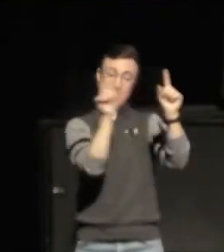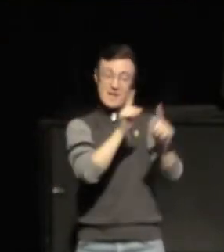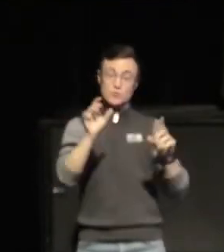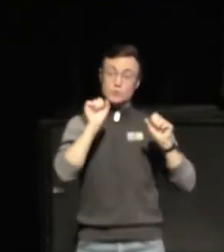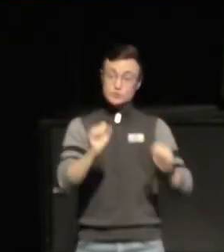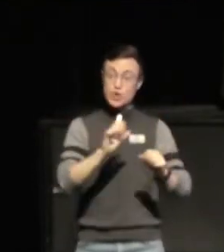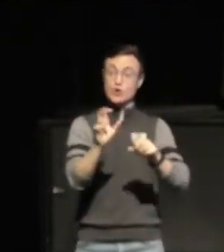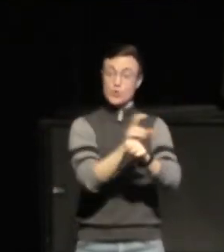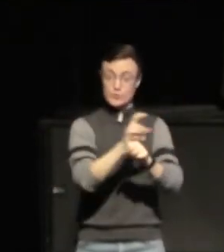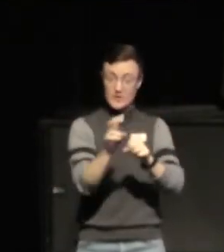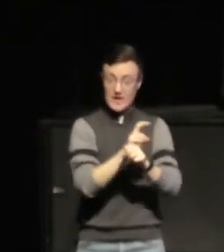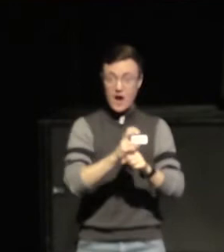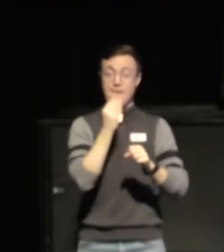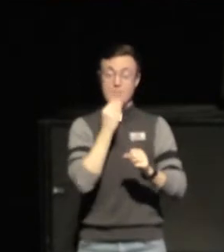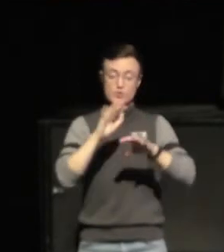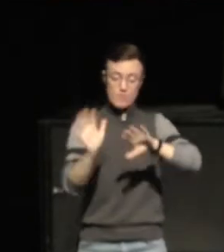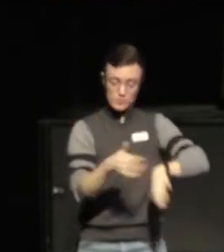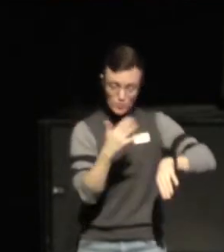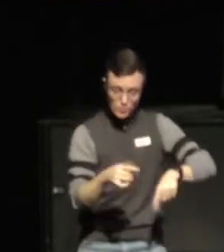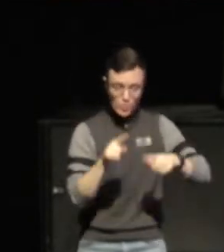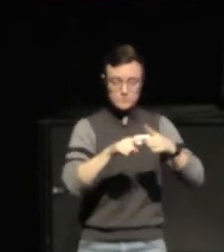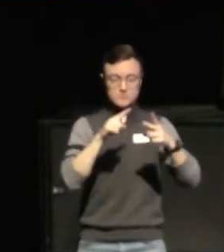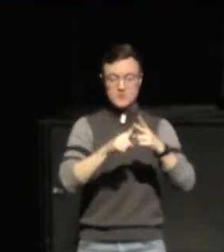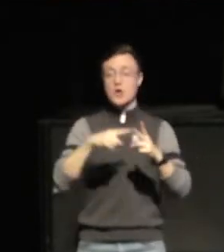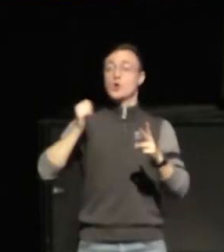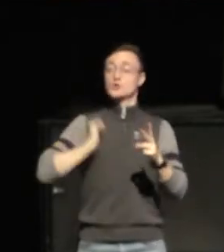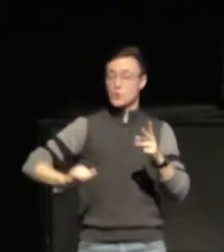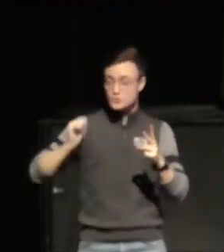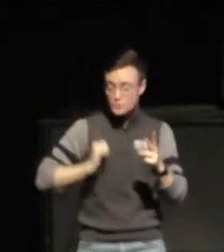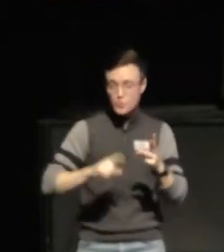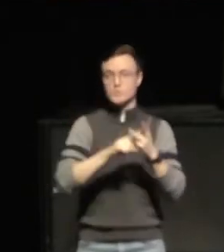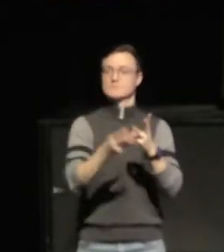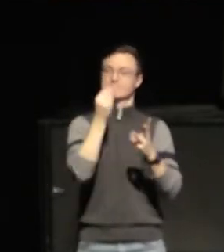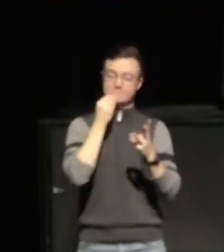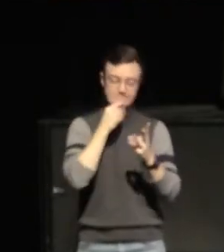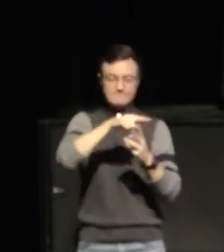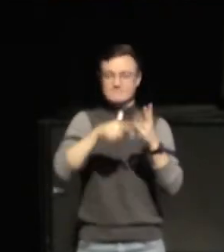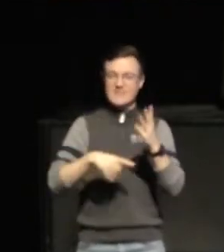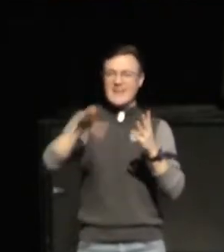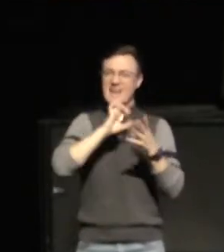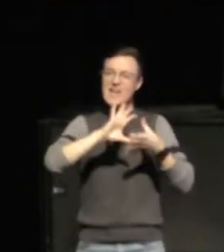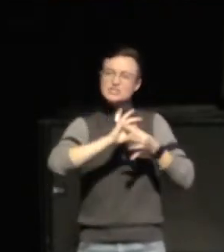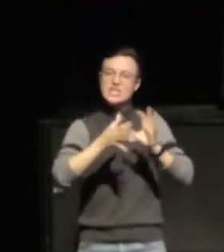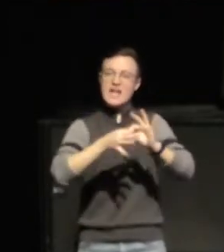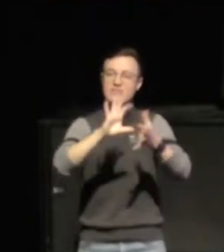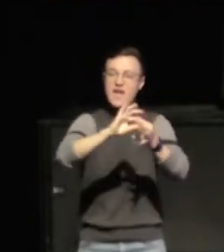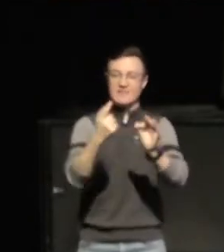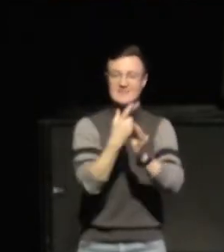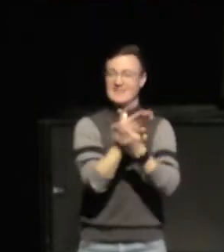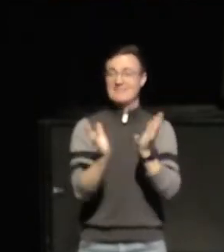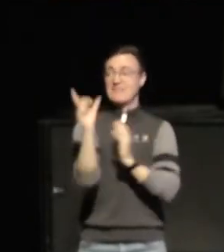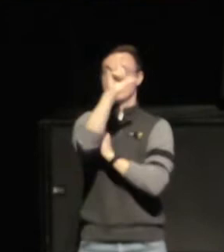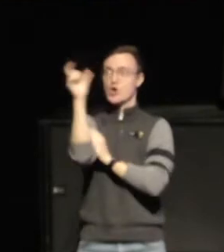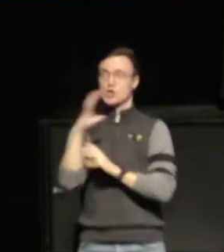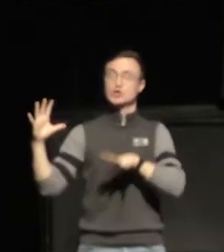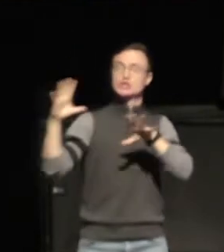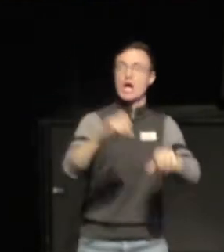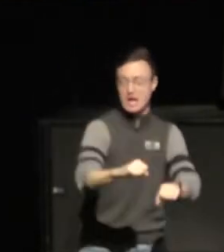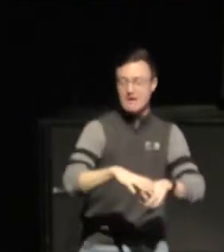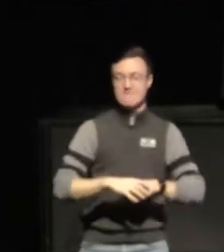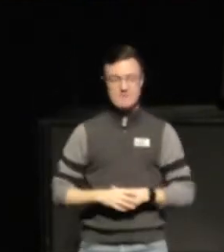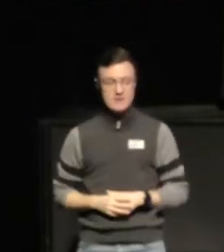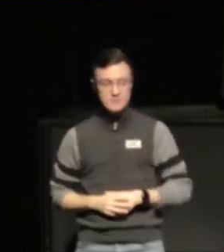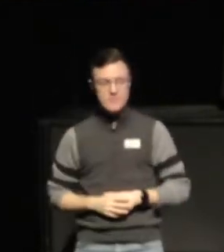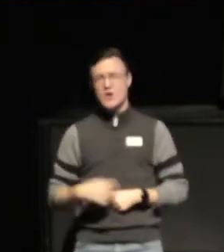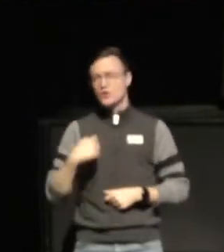production, consumption, and really that whole value chain around food. And as I mentioned, there